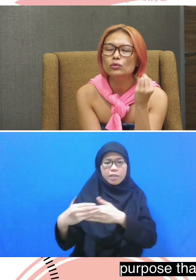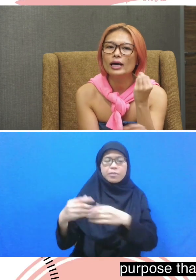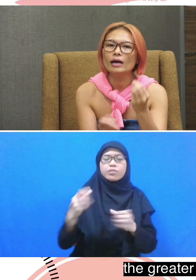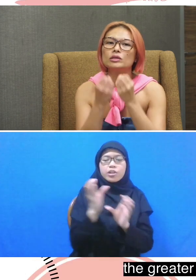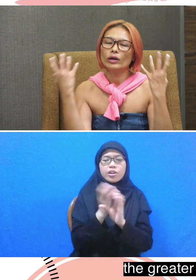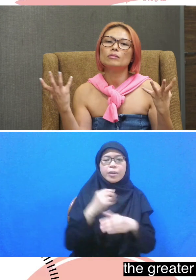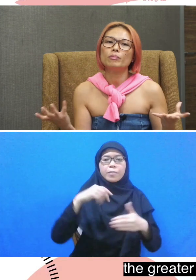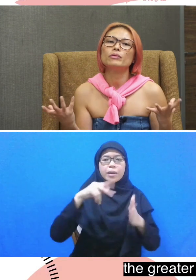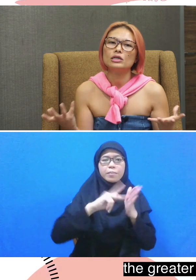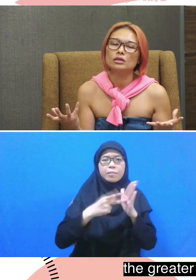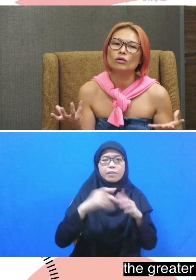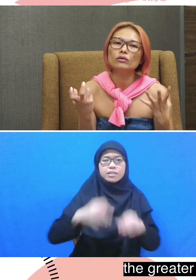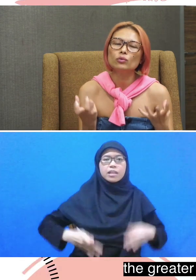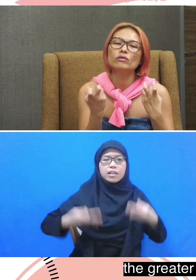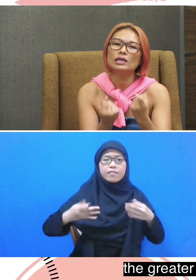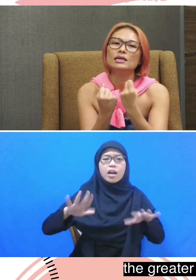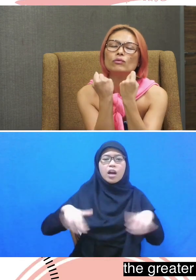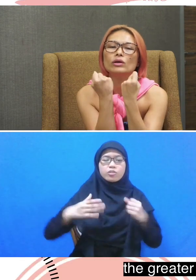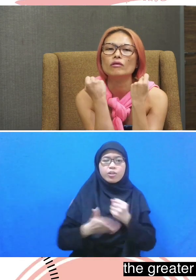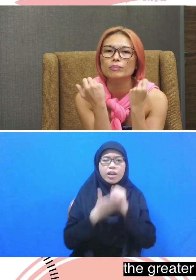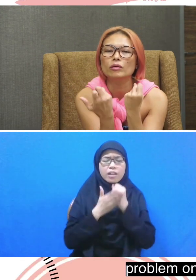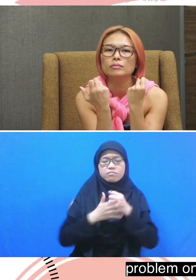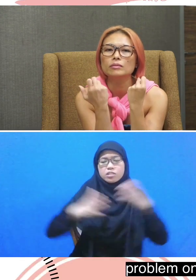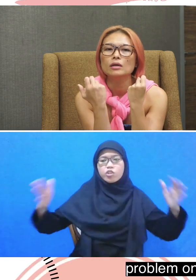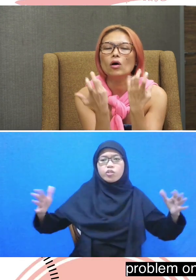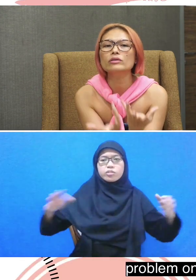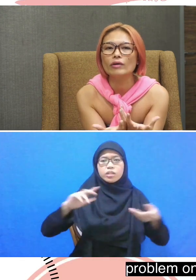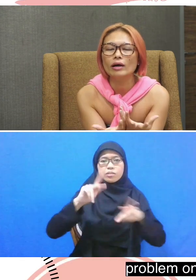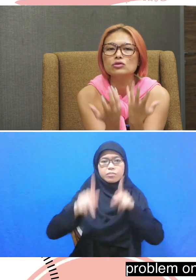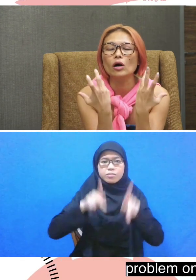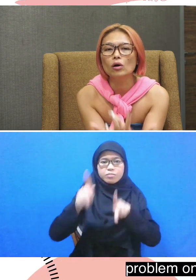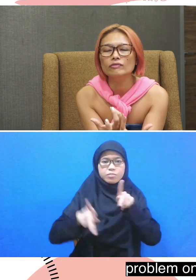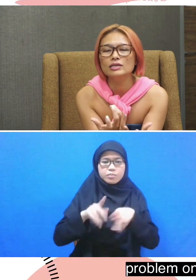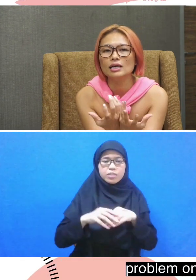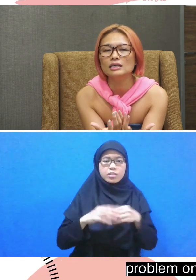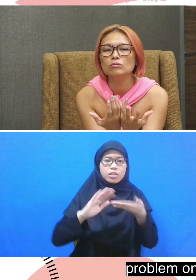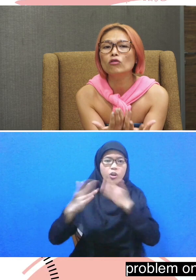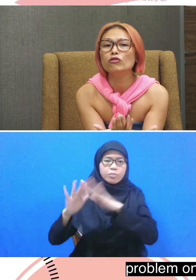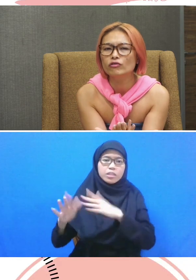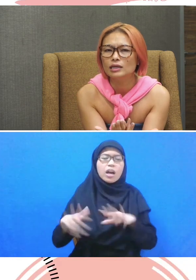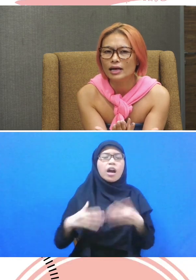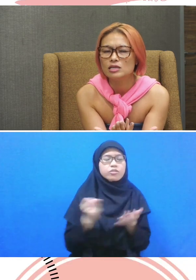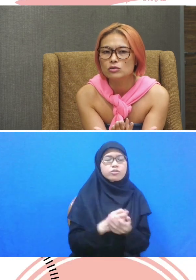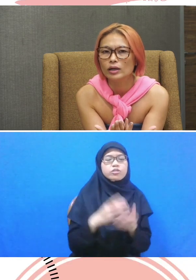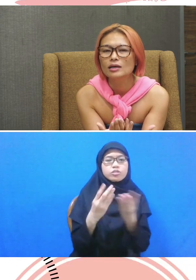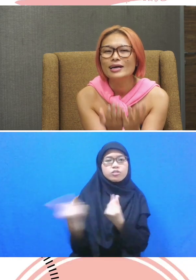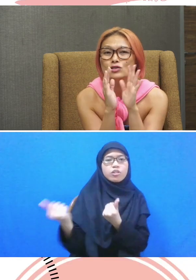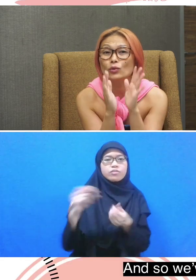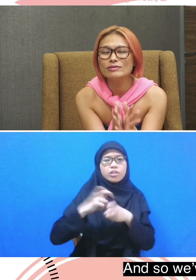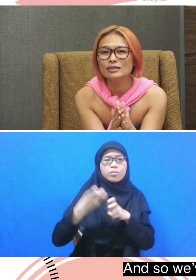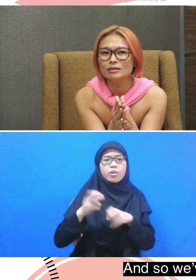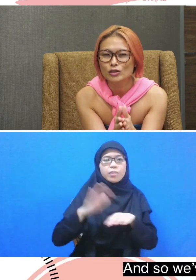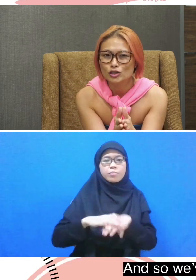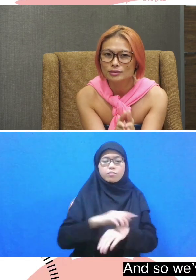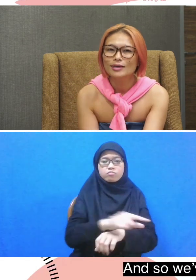how do we help the greater population? How do we really get rid of the problem on the ground so that all of us can lead more fulfilling lives as well? And so